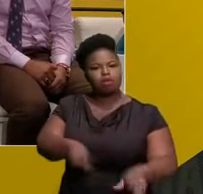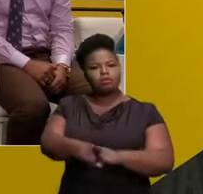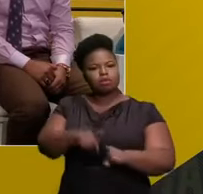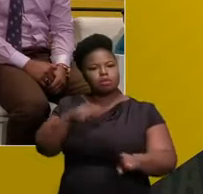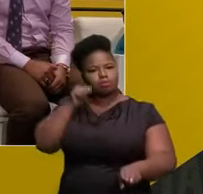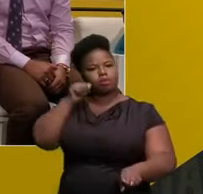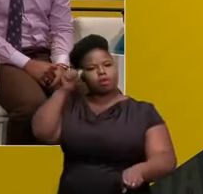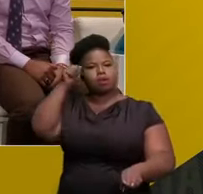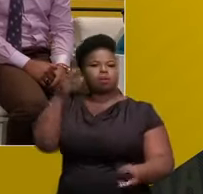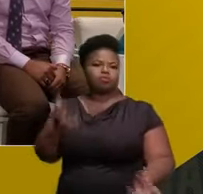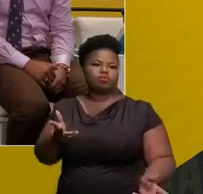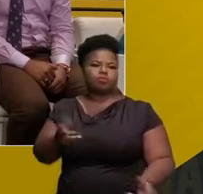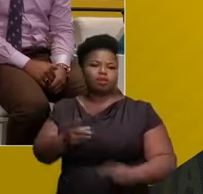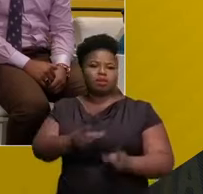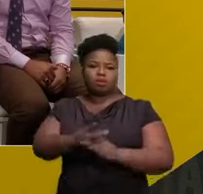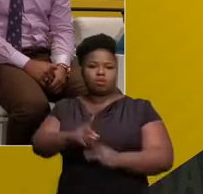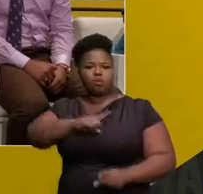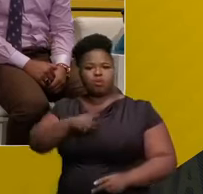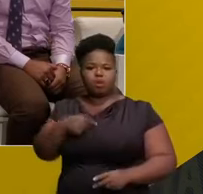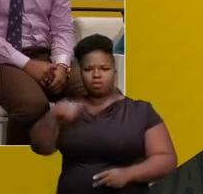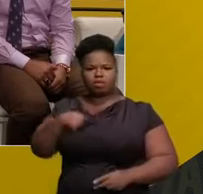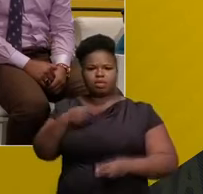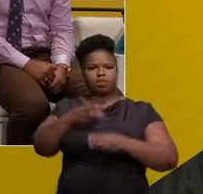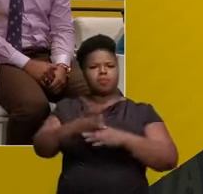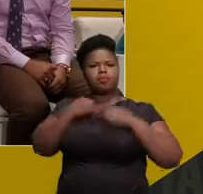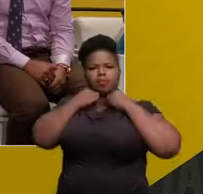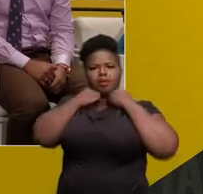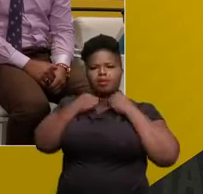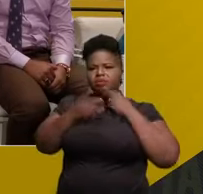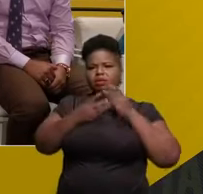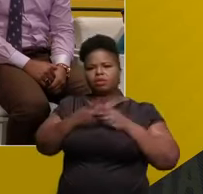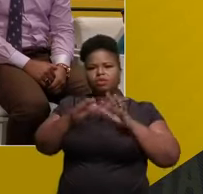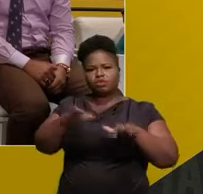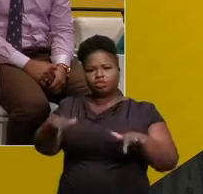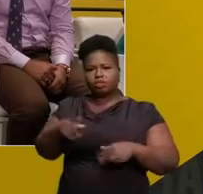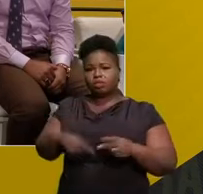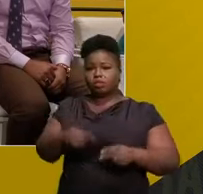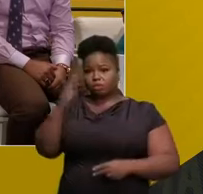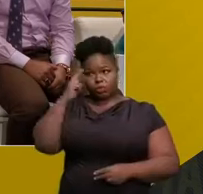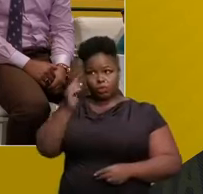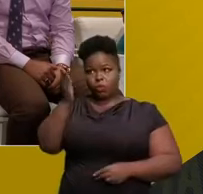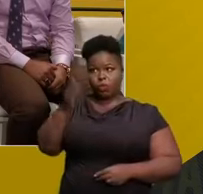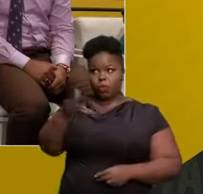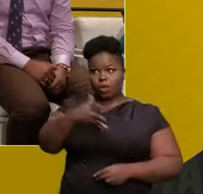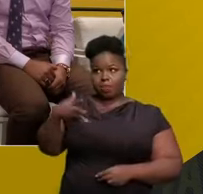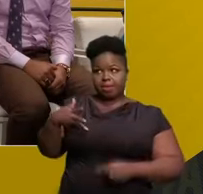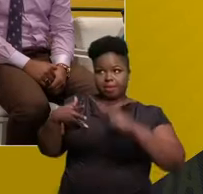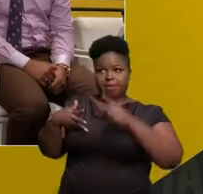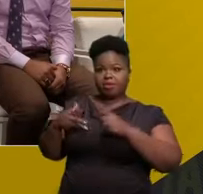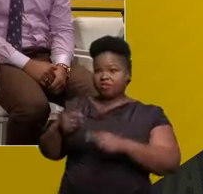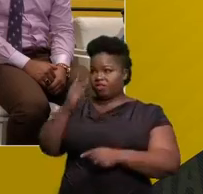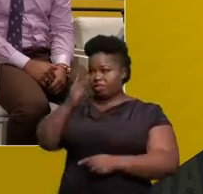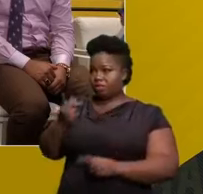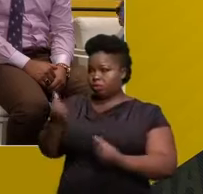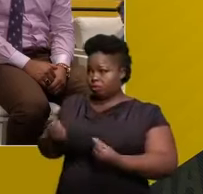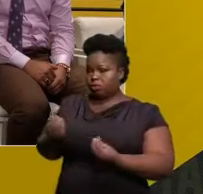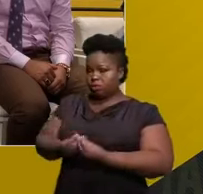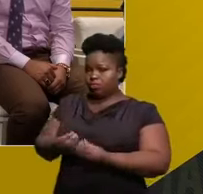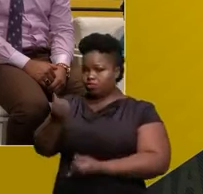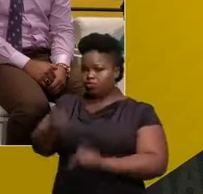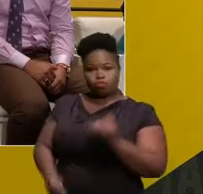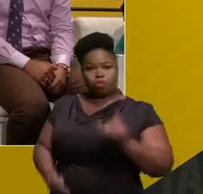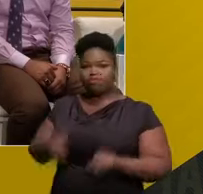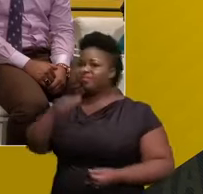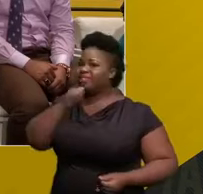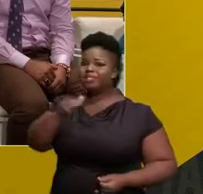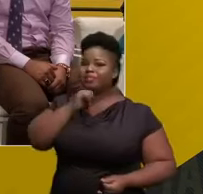ka mme cause lena itself ke motswadi lena ba ka bana ba strateng ba ka o jwetsa gore okay mme wa totsisa ka o bona o etsa something ha na